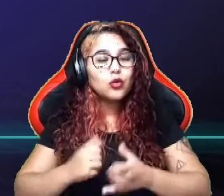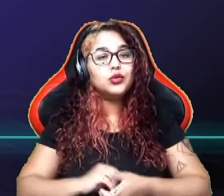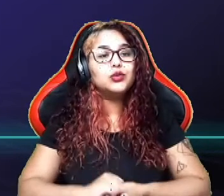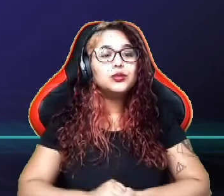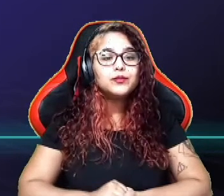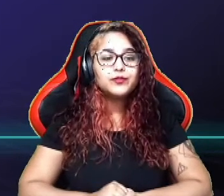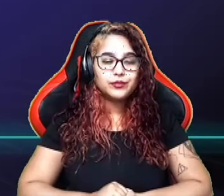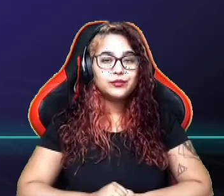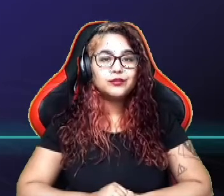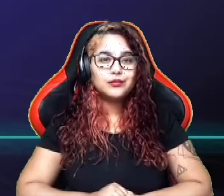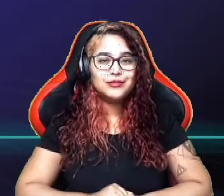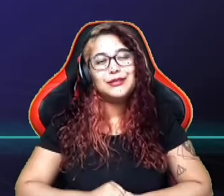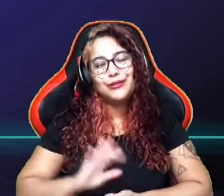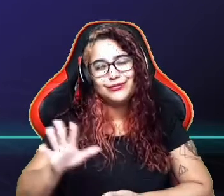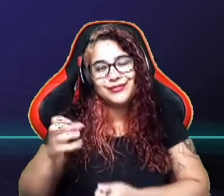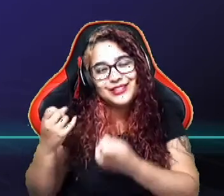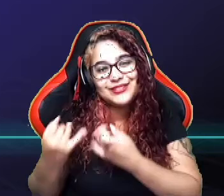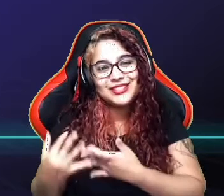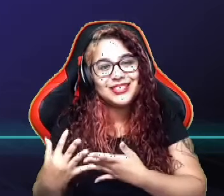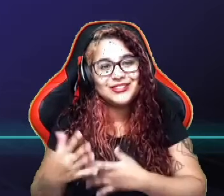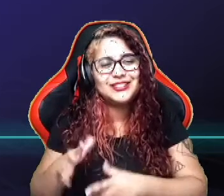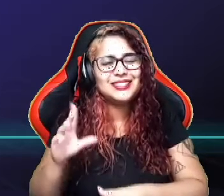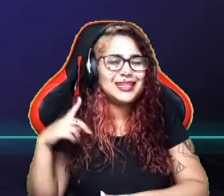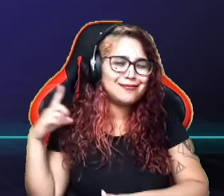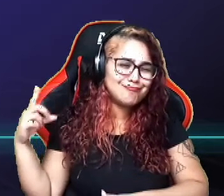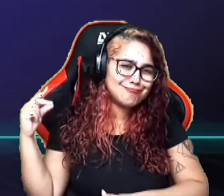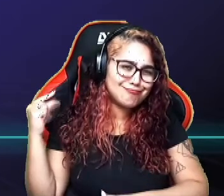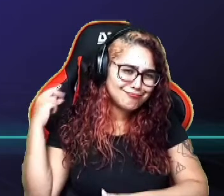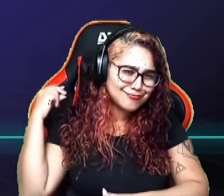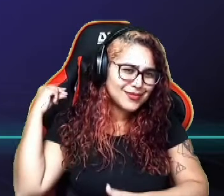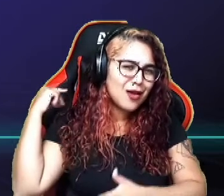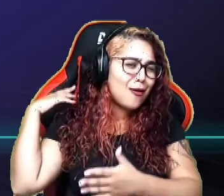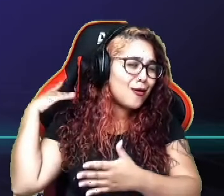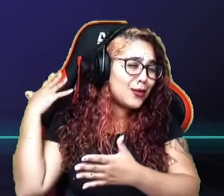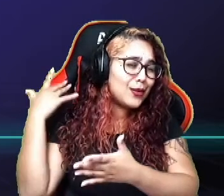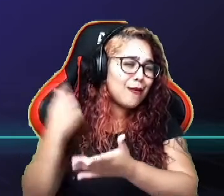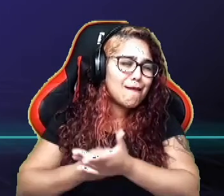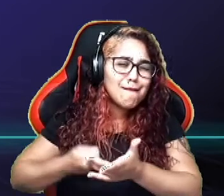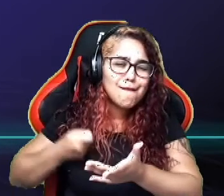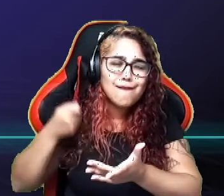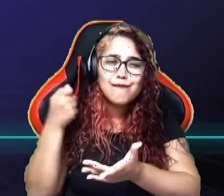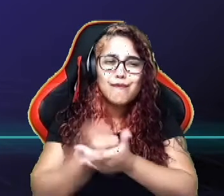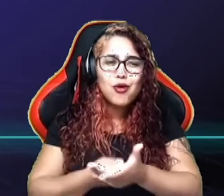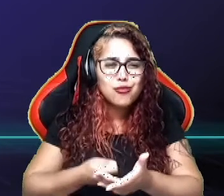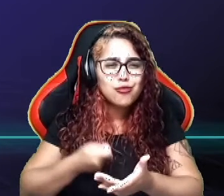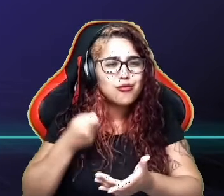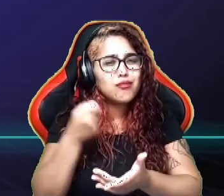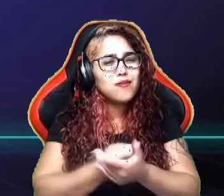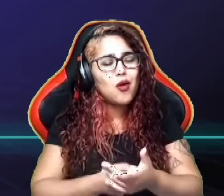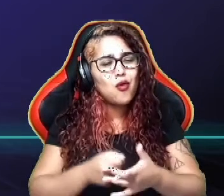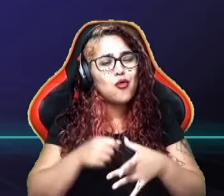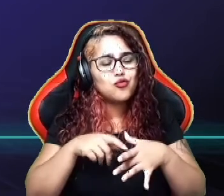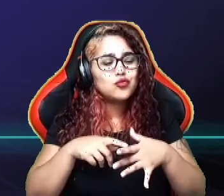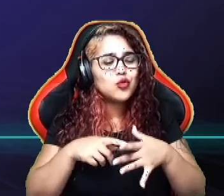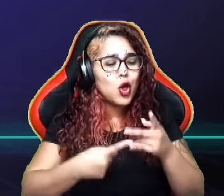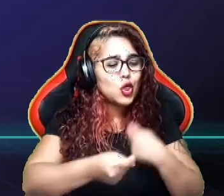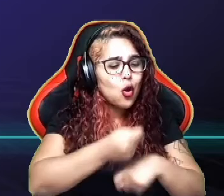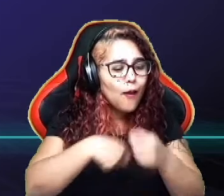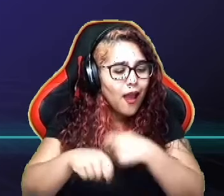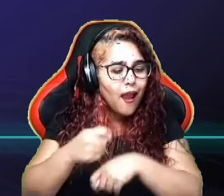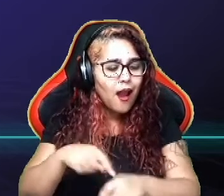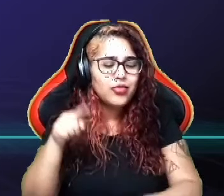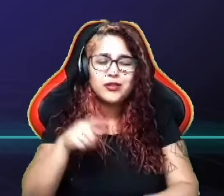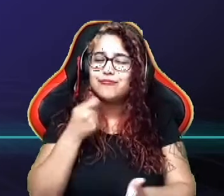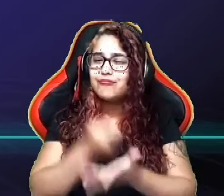90s. You know, I've been fighting for this a long time in the market, in the industry.